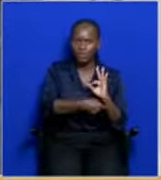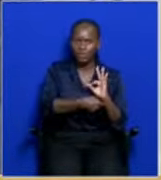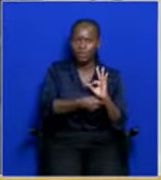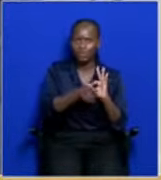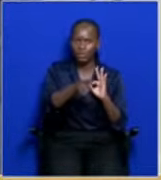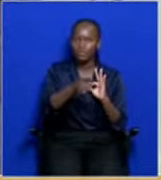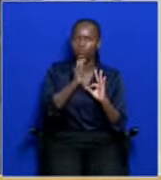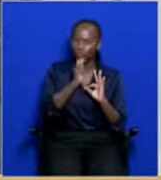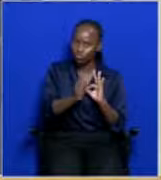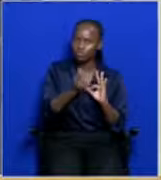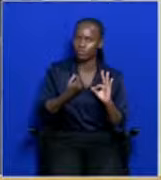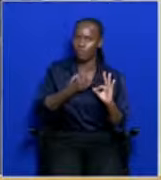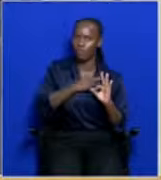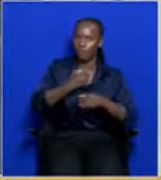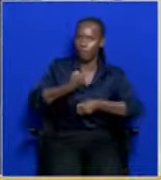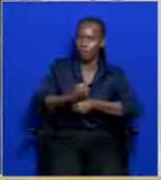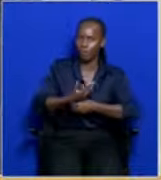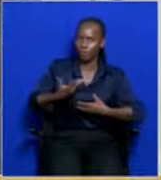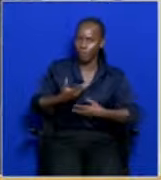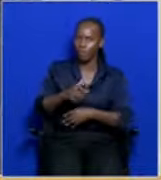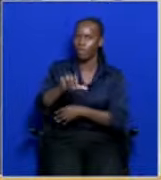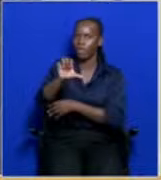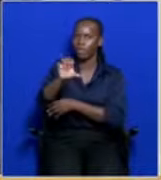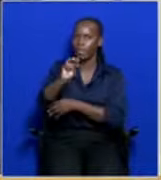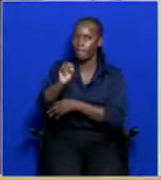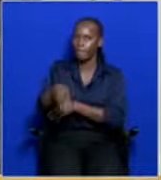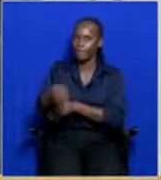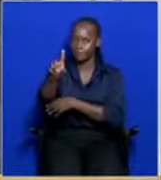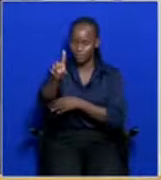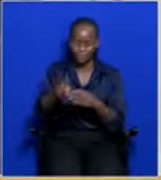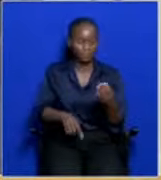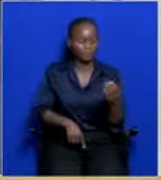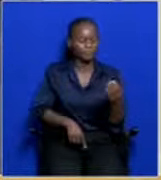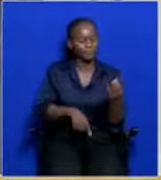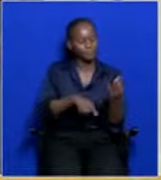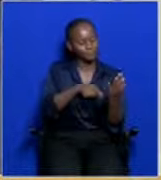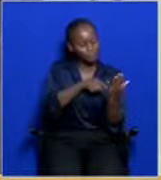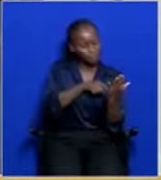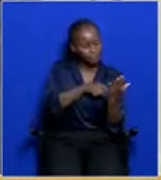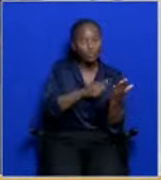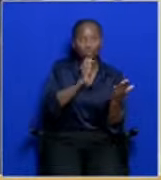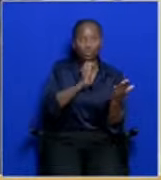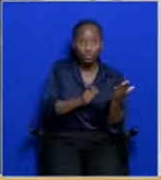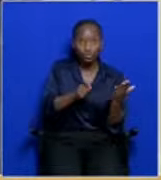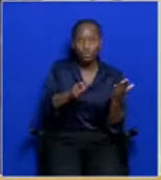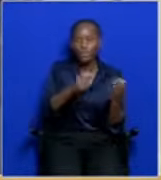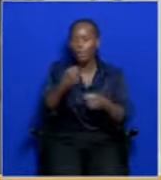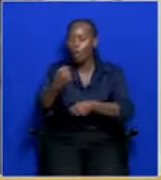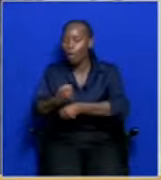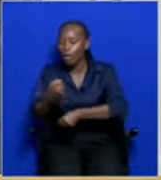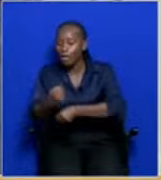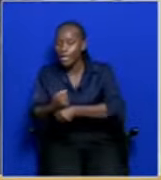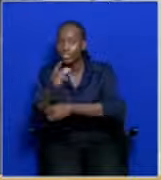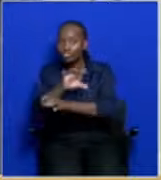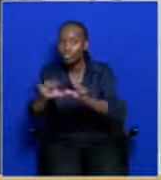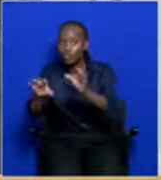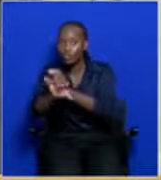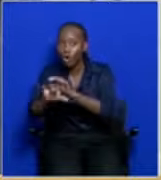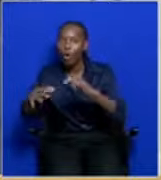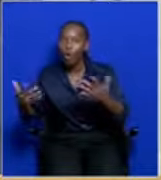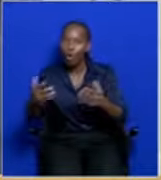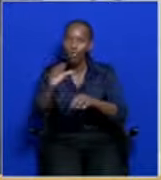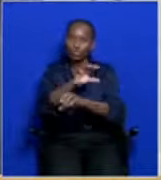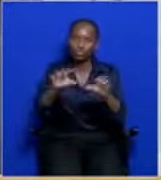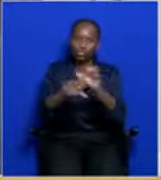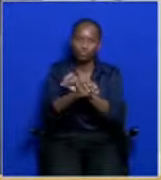members, and then they were on duty or off duty on duty and off duty, it will show